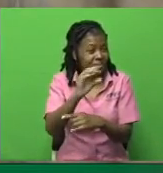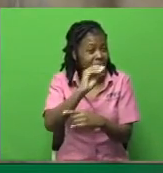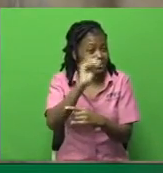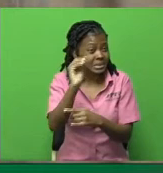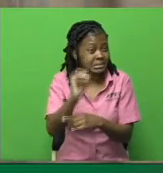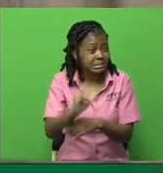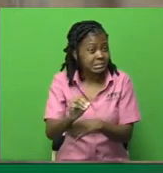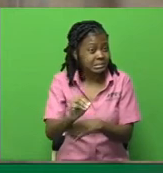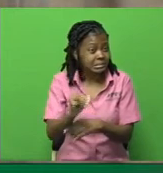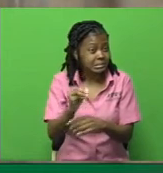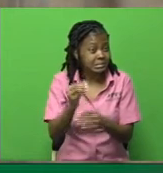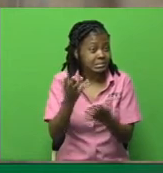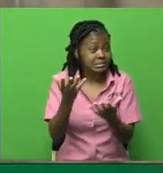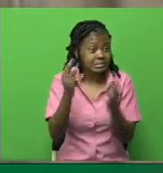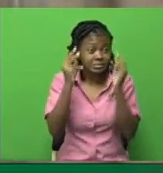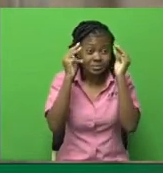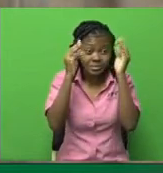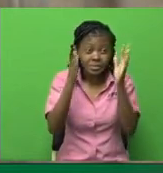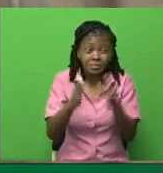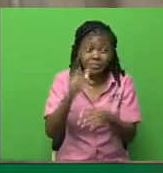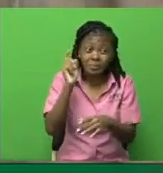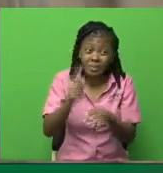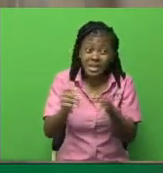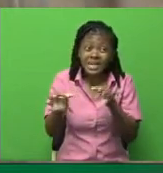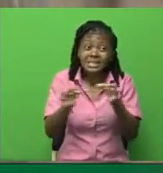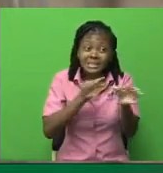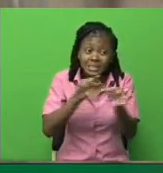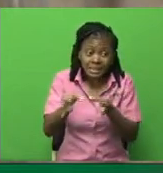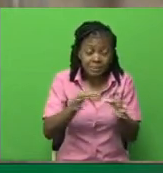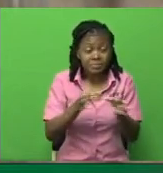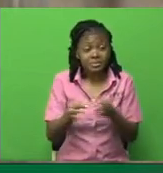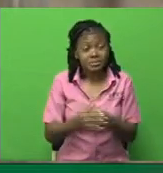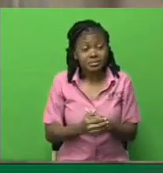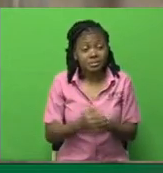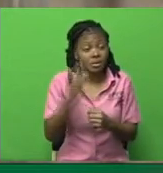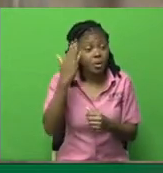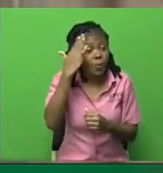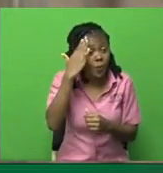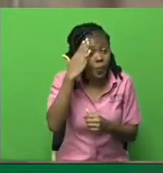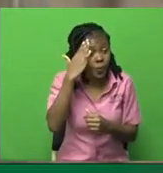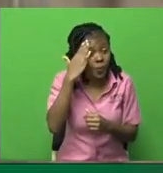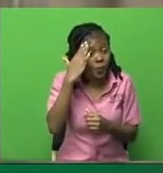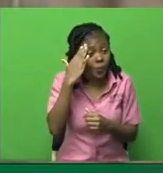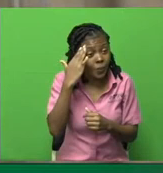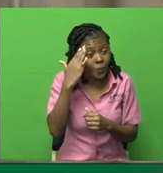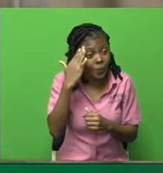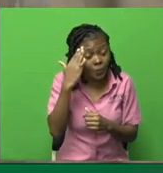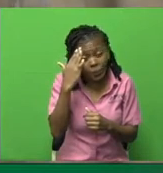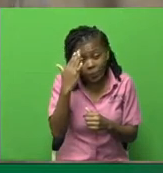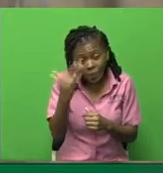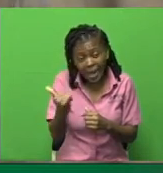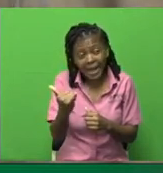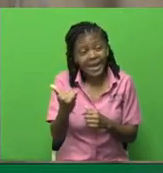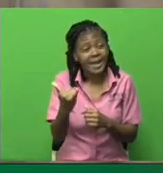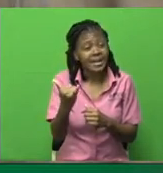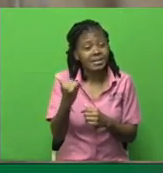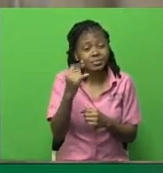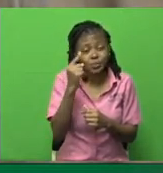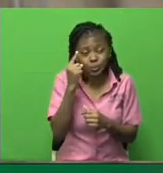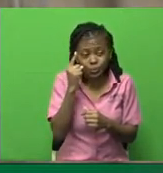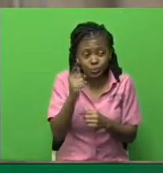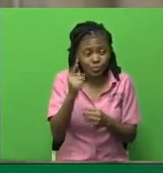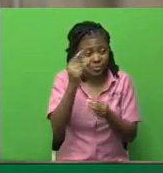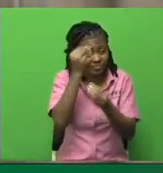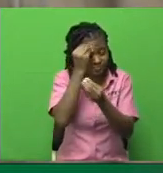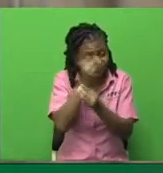must explain that the minister must explain why you told the country